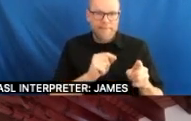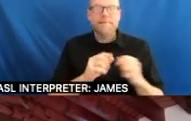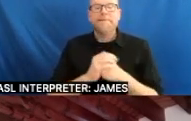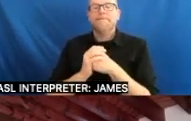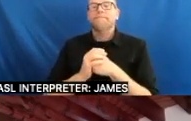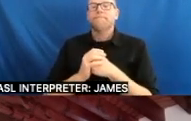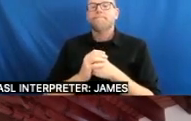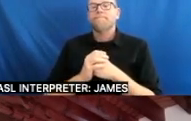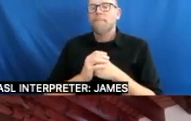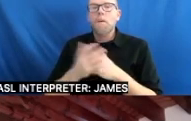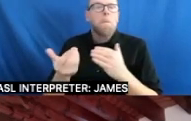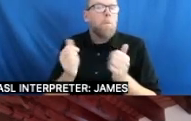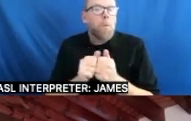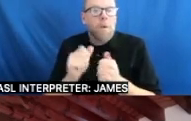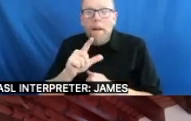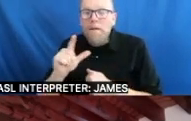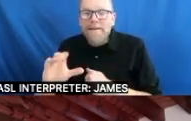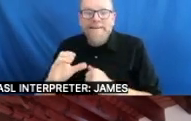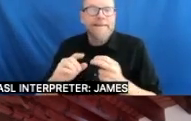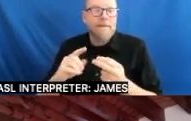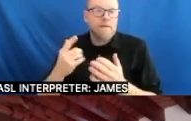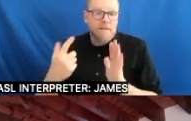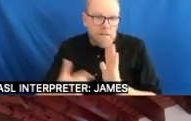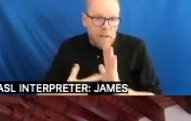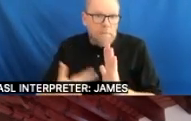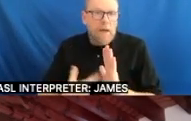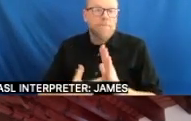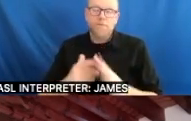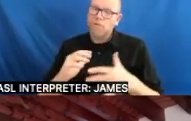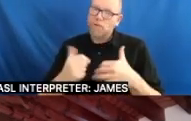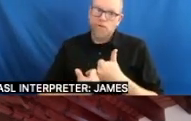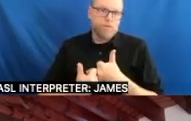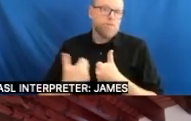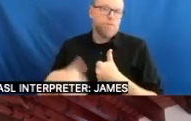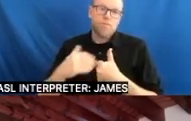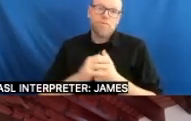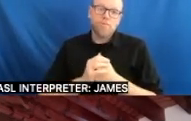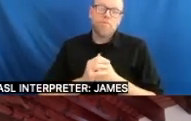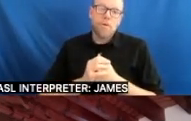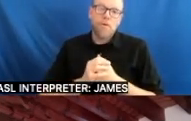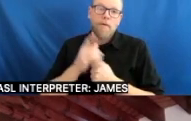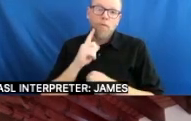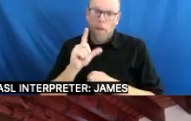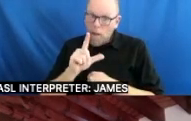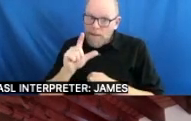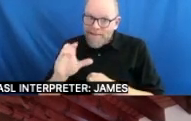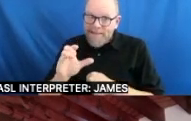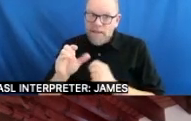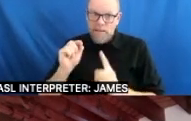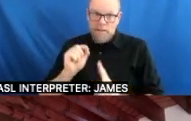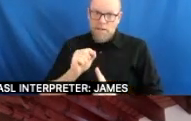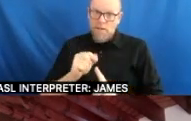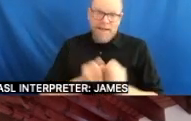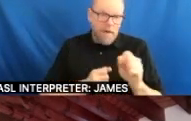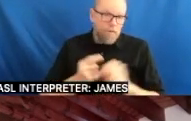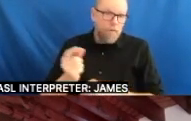So with a limited liability company, sometimes it can be difficult because for limited liability companies, every